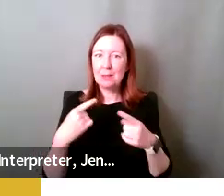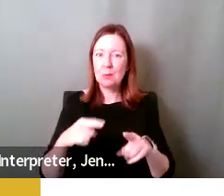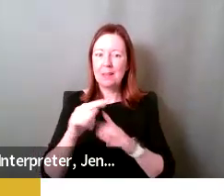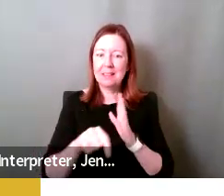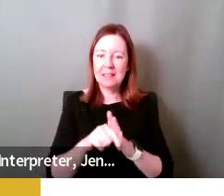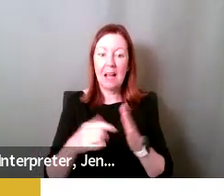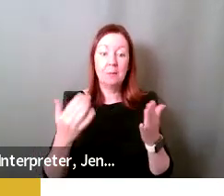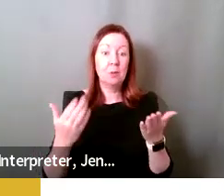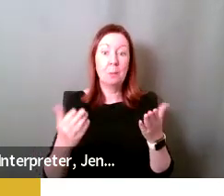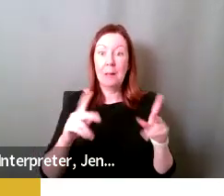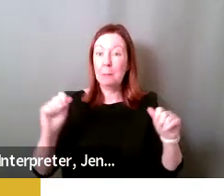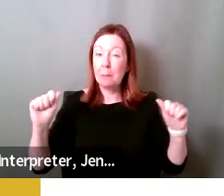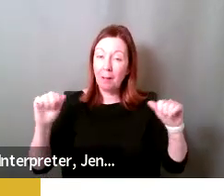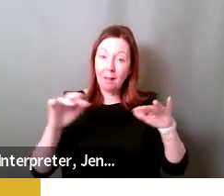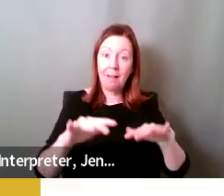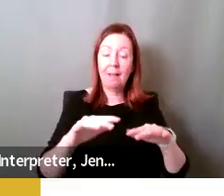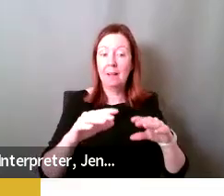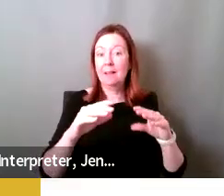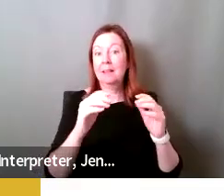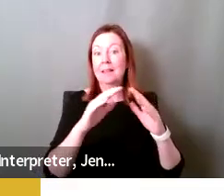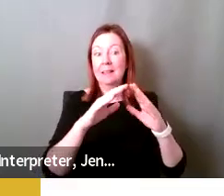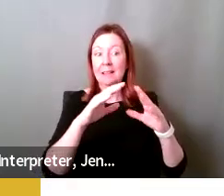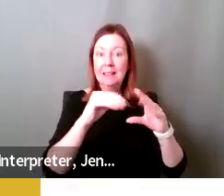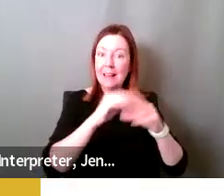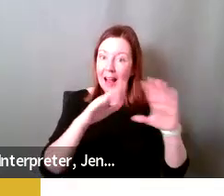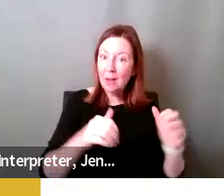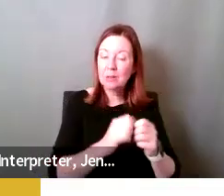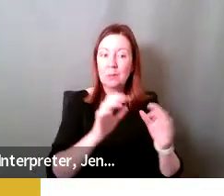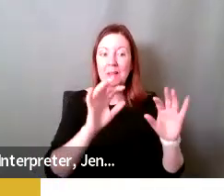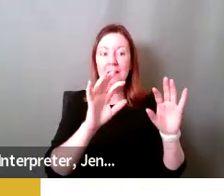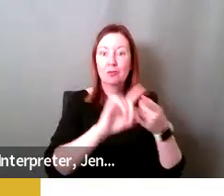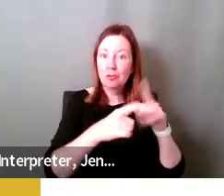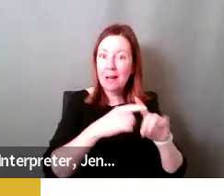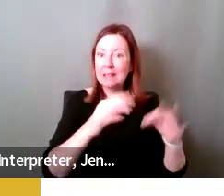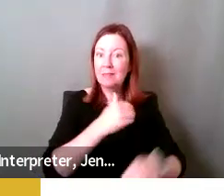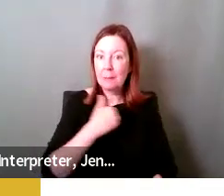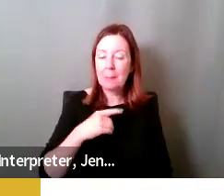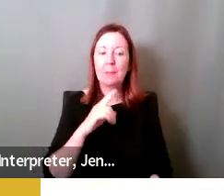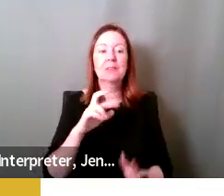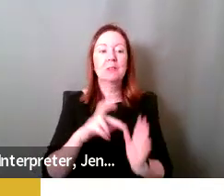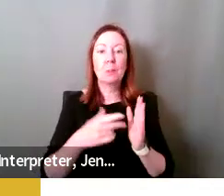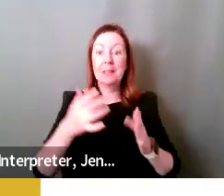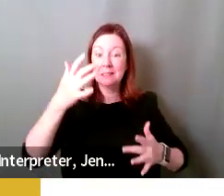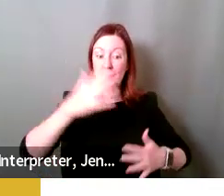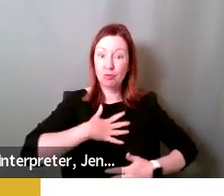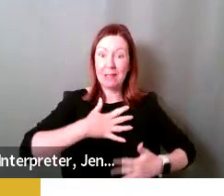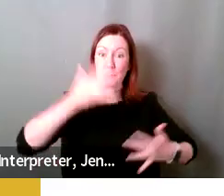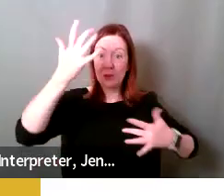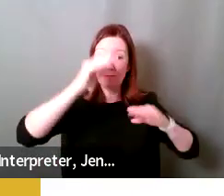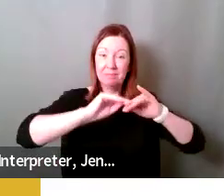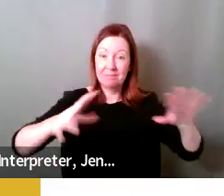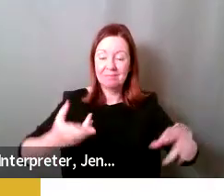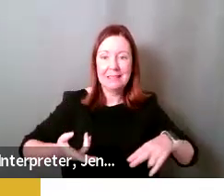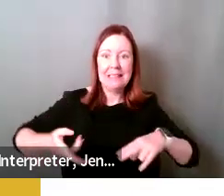might be gathering inside more with friends and family members. So, there's an increase in respiratory virus